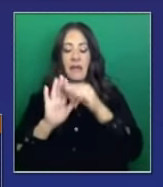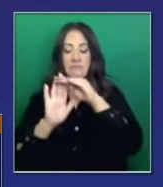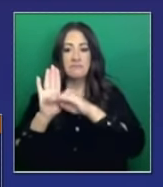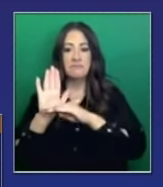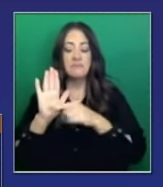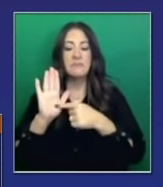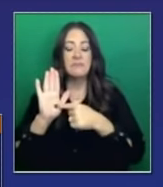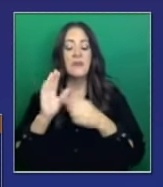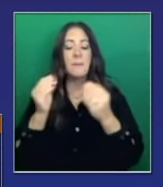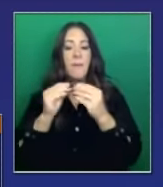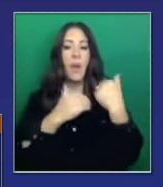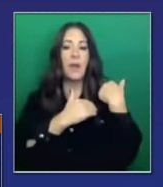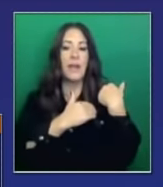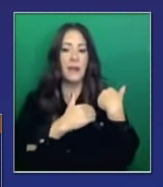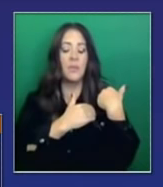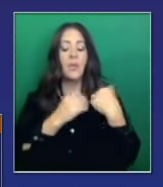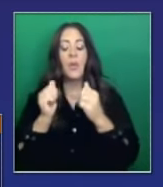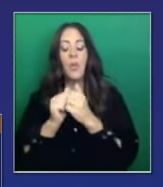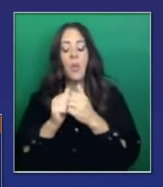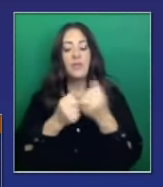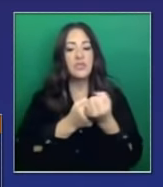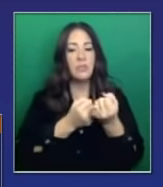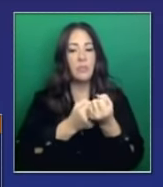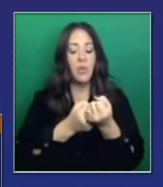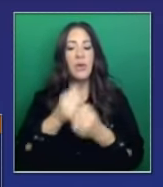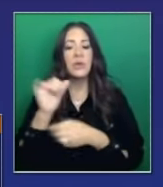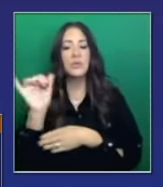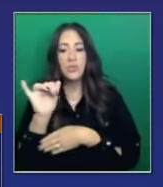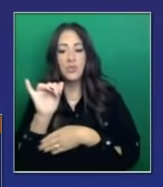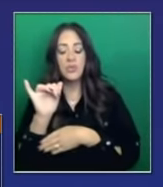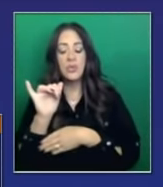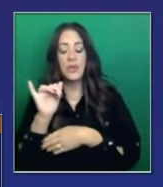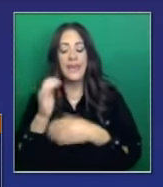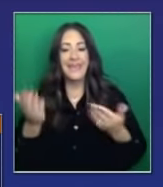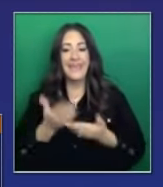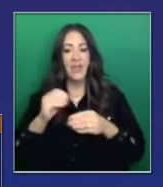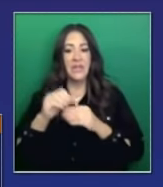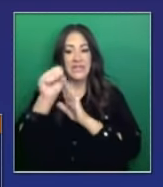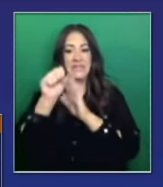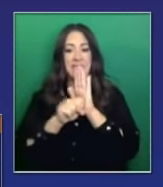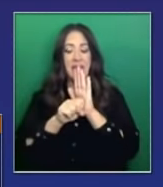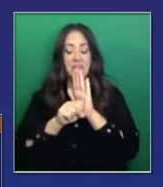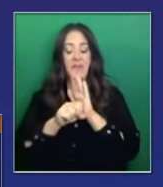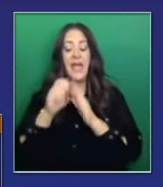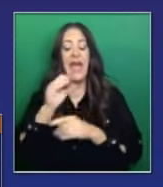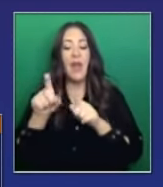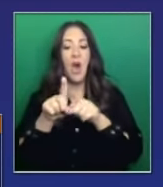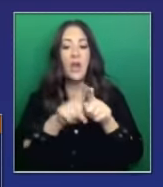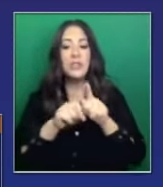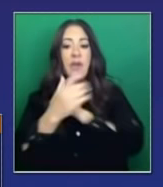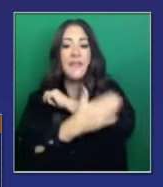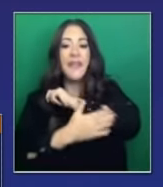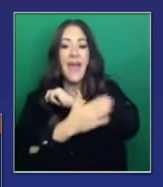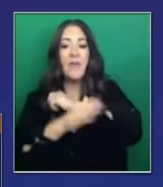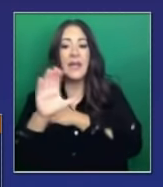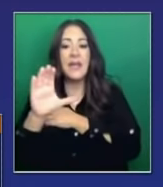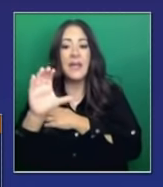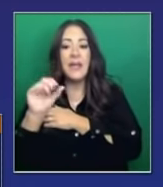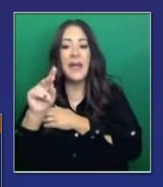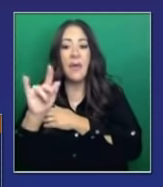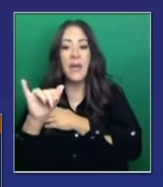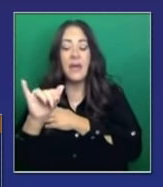of support, not just local, but at the state level as well. Counties also must have, and we can talk more about this, Dr.